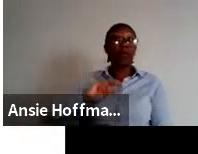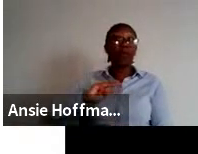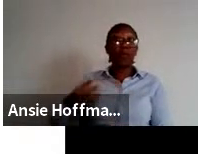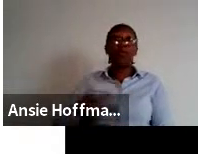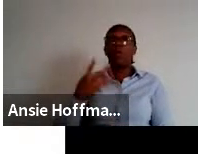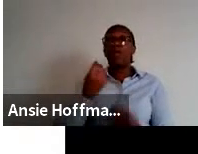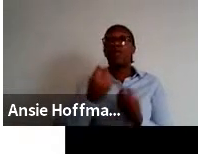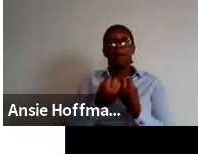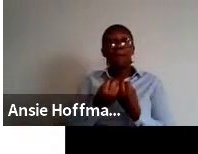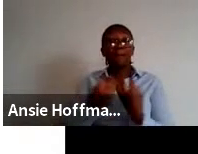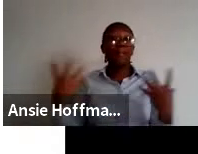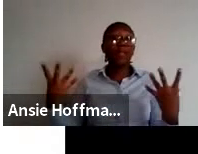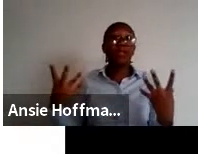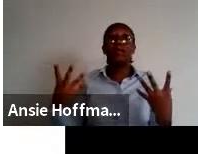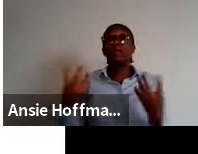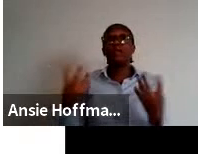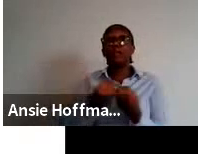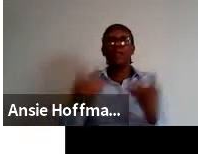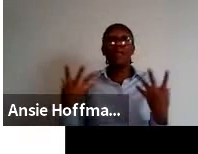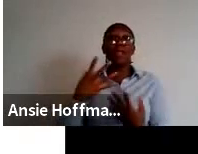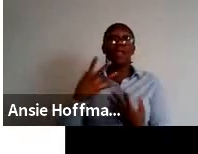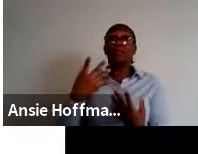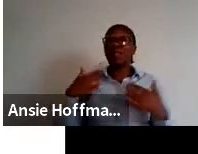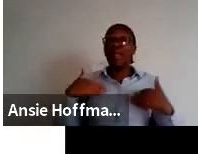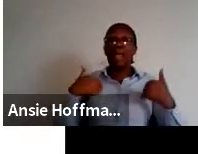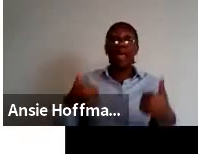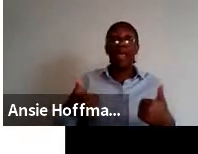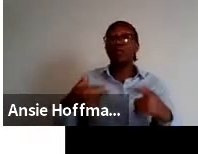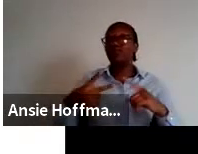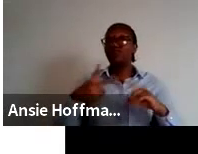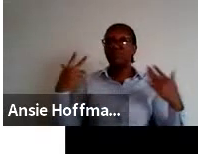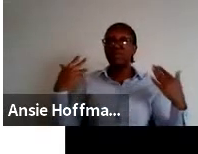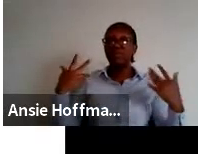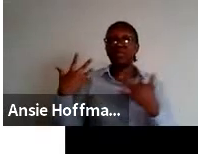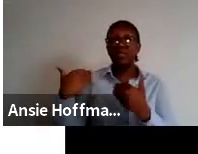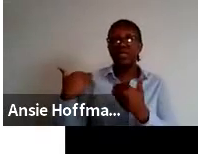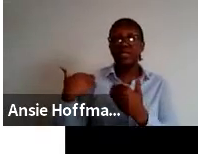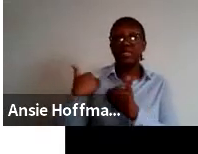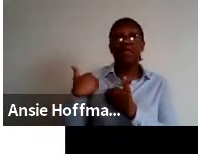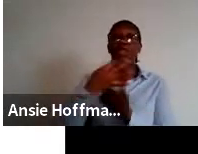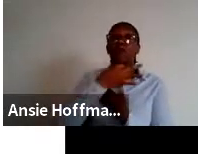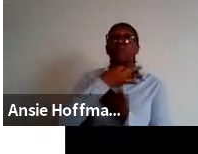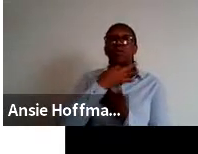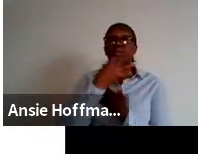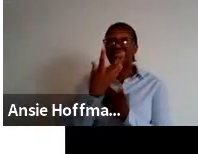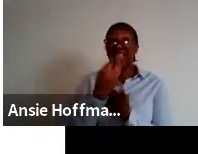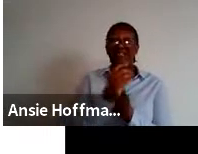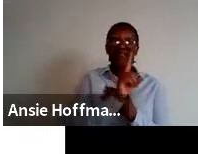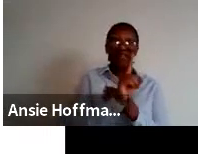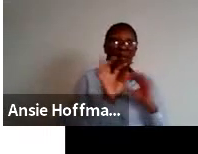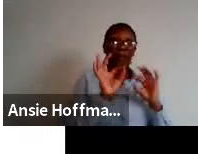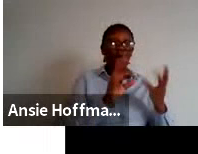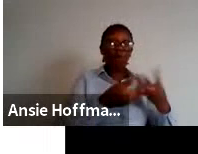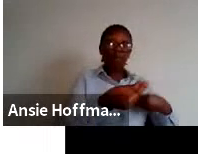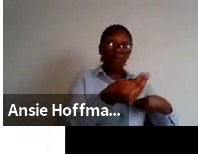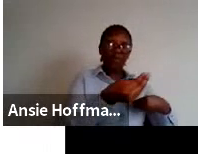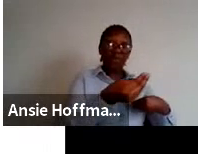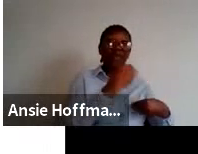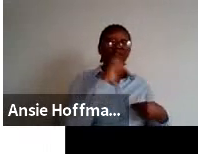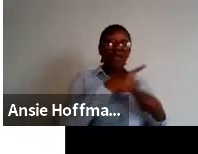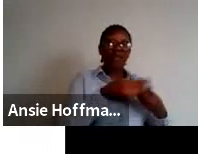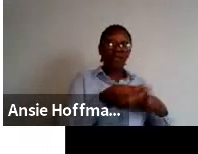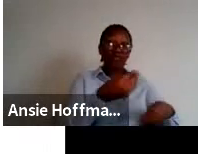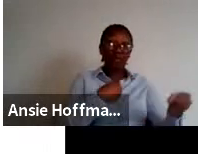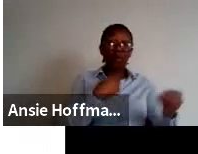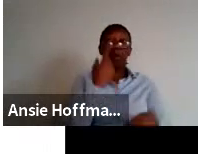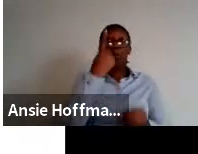many health and safety risks relating to the trade in counterfeit. One of the examples that I would like to